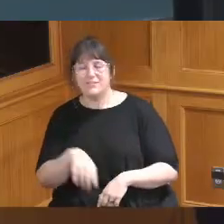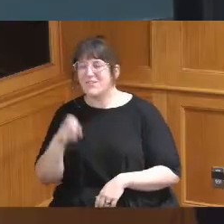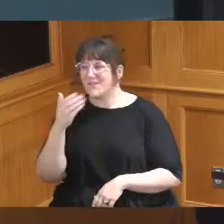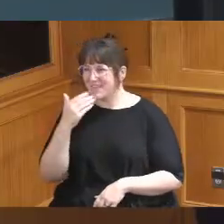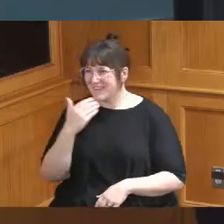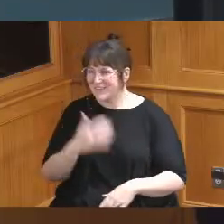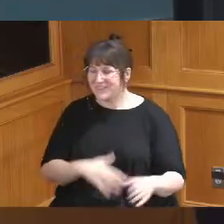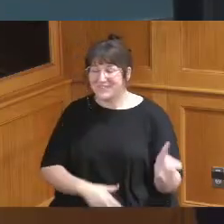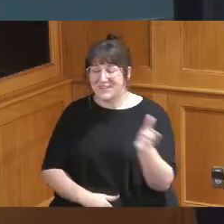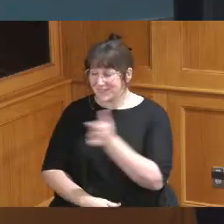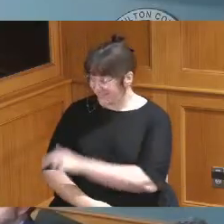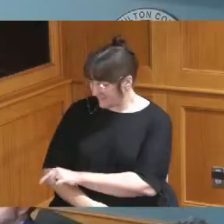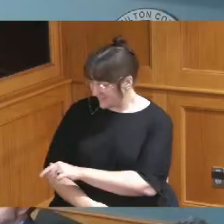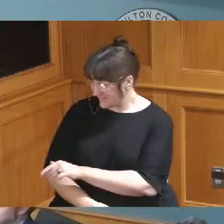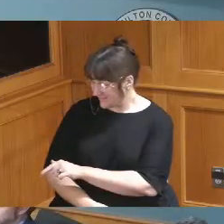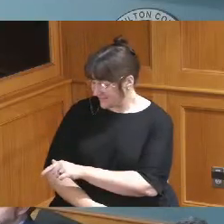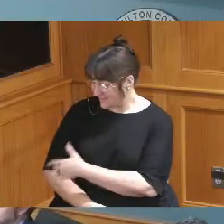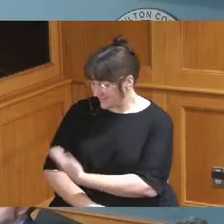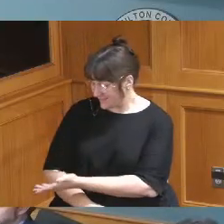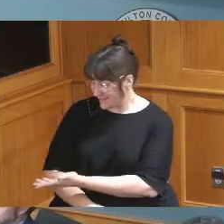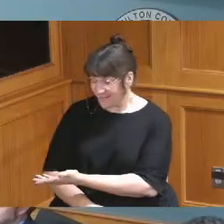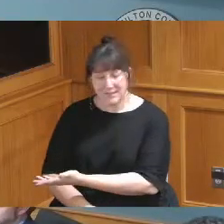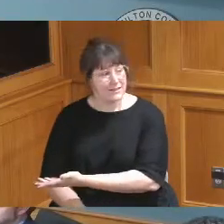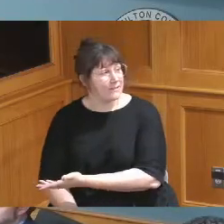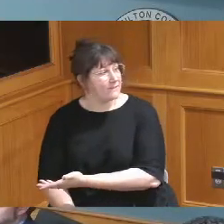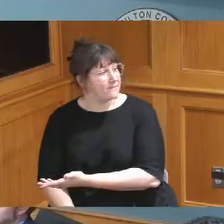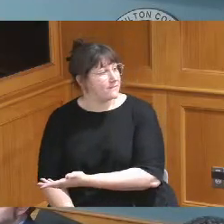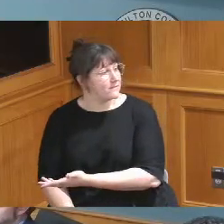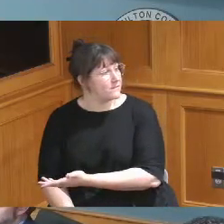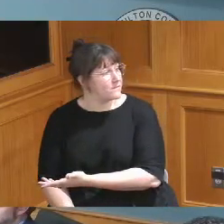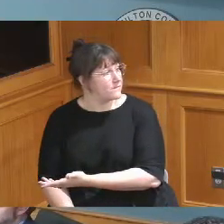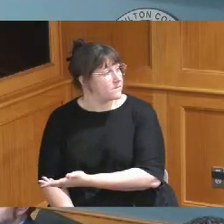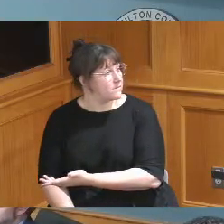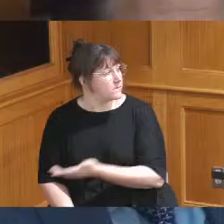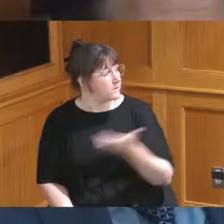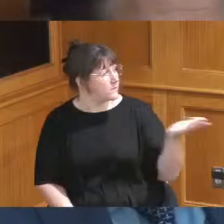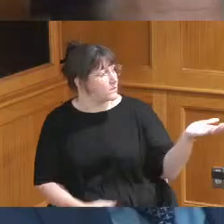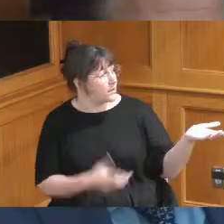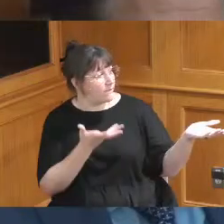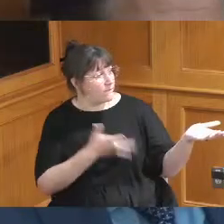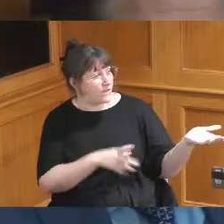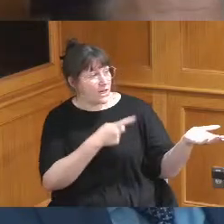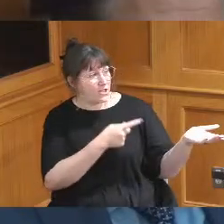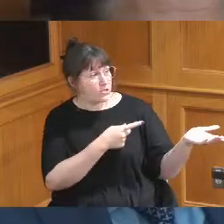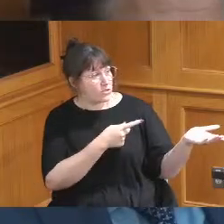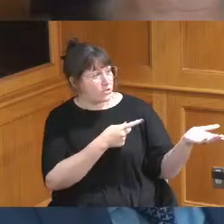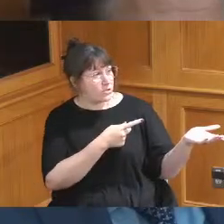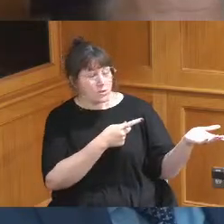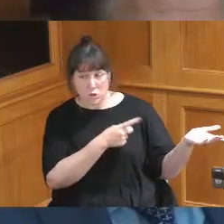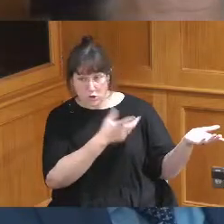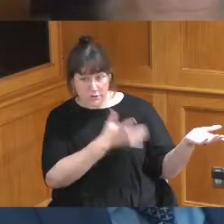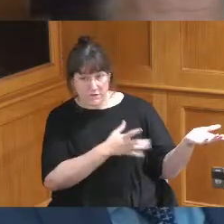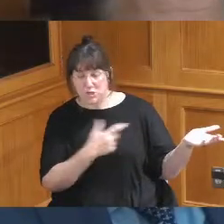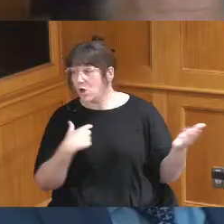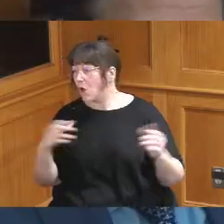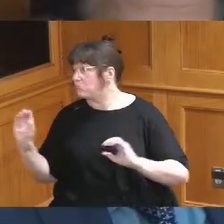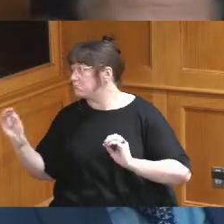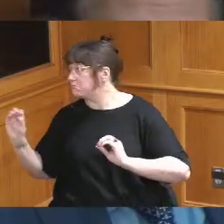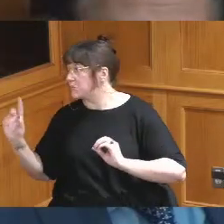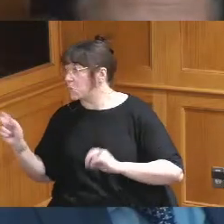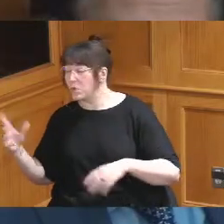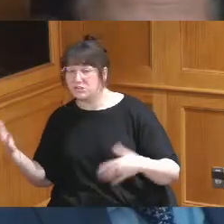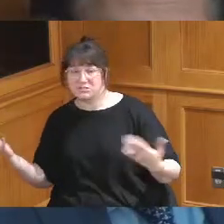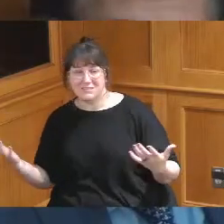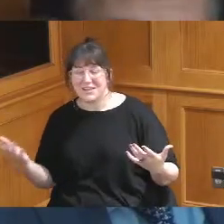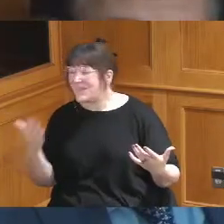Reese. That was Commissioner Dumas. Oh, she already did hers. Yeah. You're done? Oh, I have no questions about this. Oh, thank